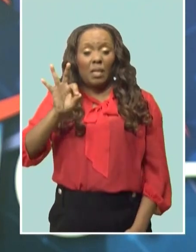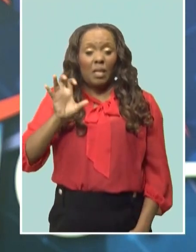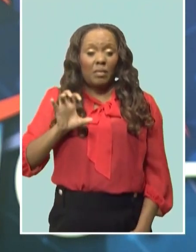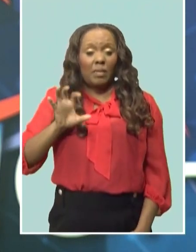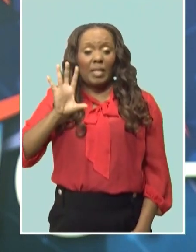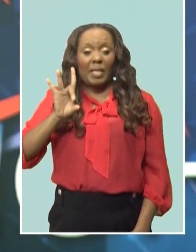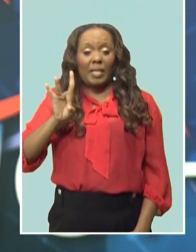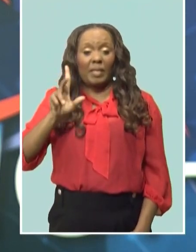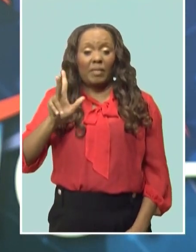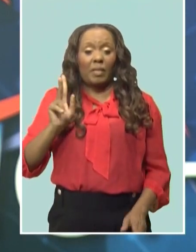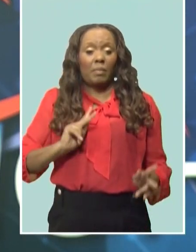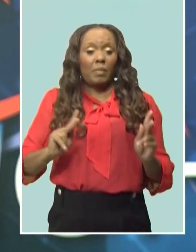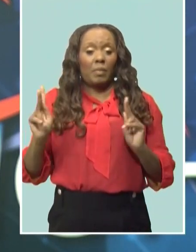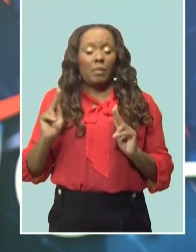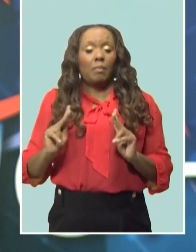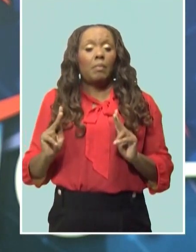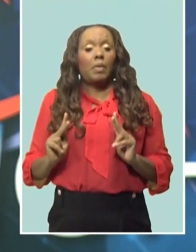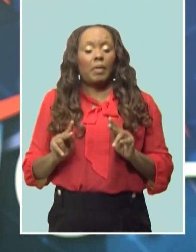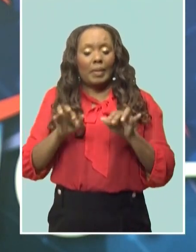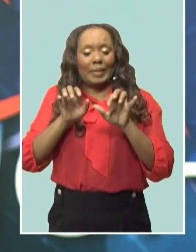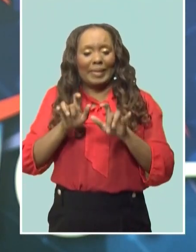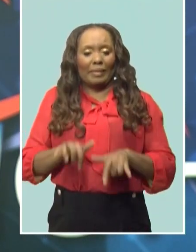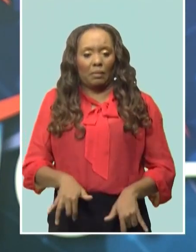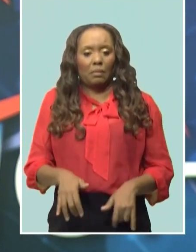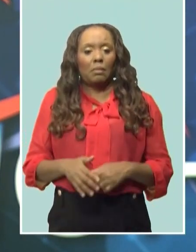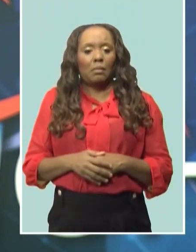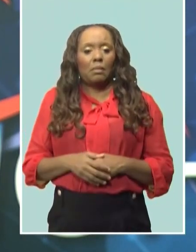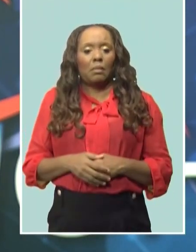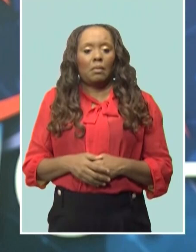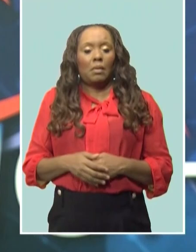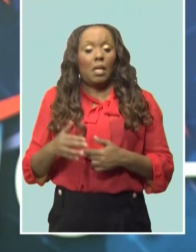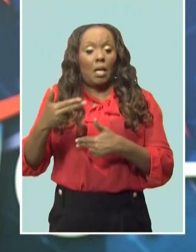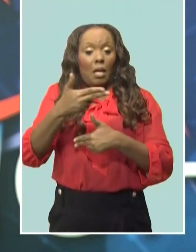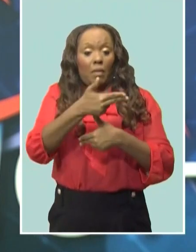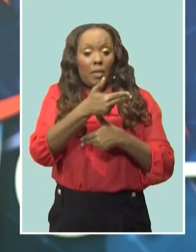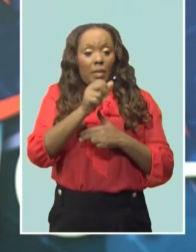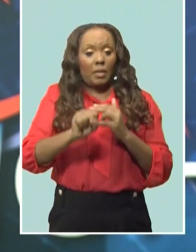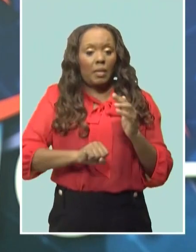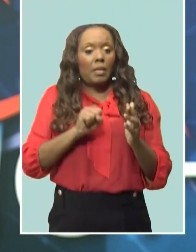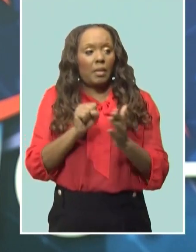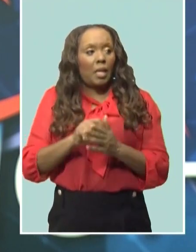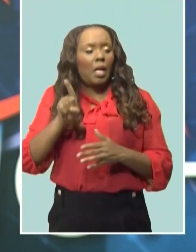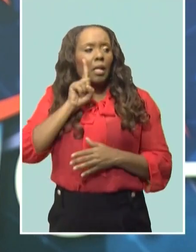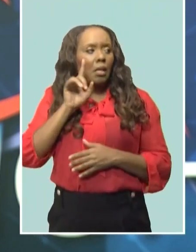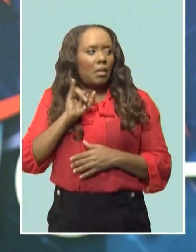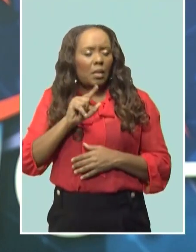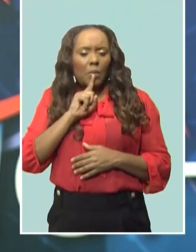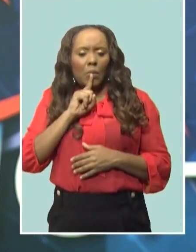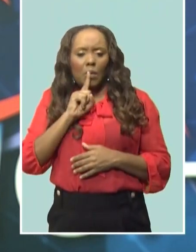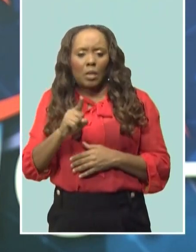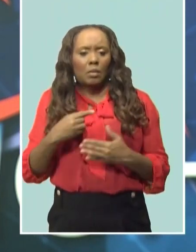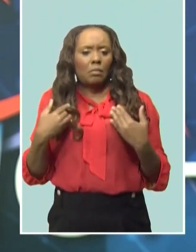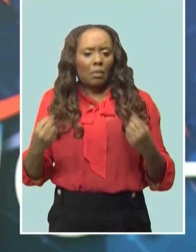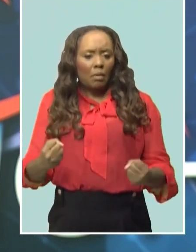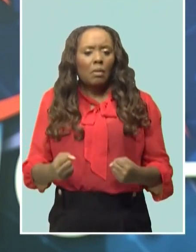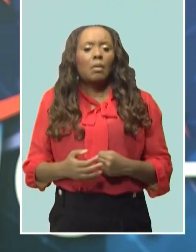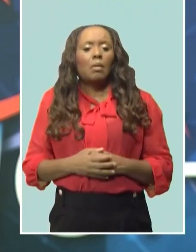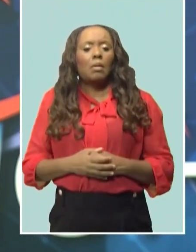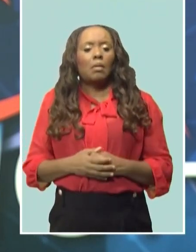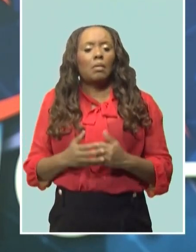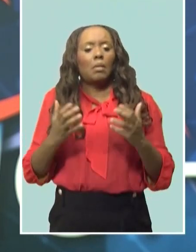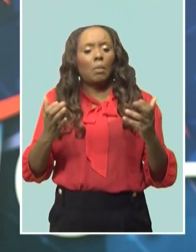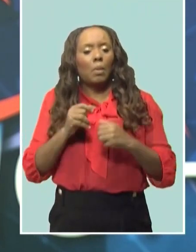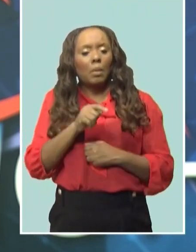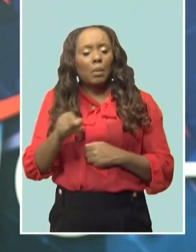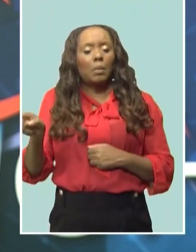15,983 people have been entered. With this Atlantic hurricane season predicted to be one of the most active, the minister continues to urge Barbadians